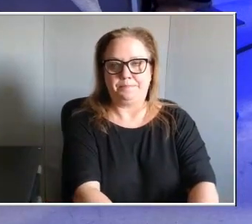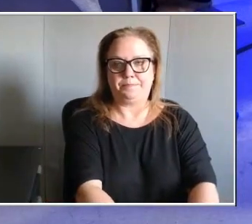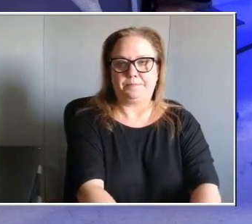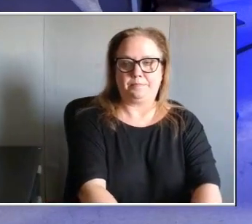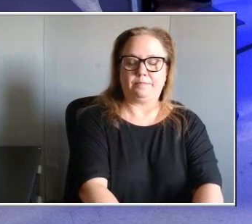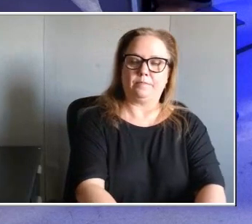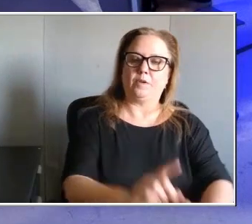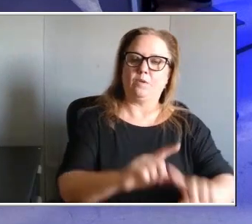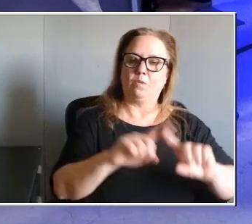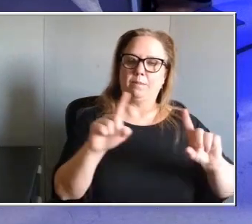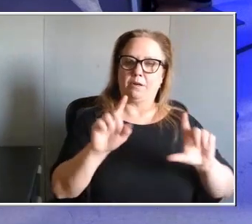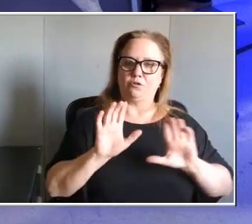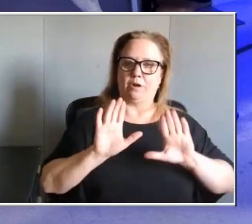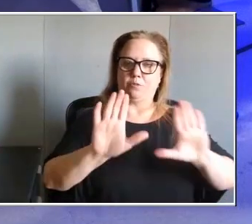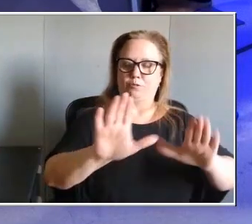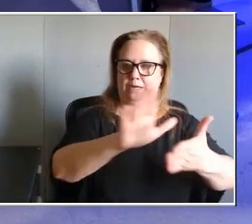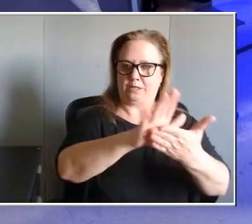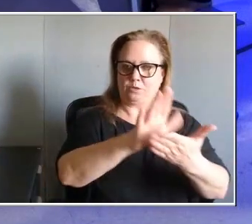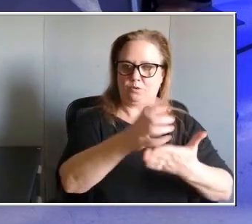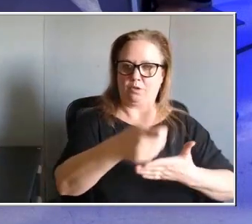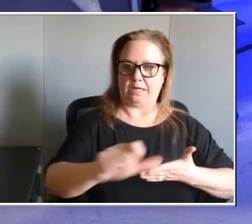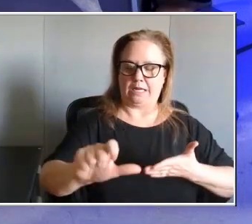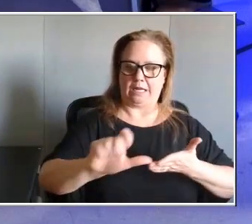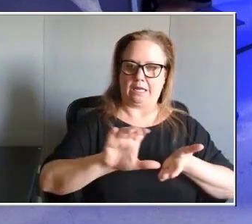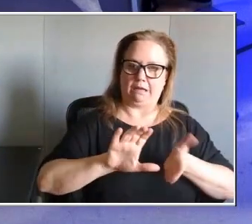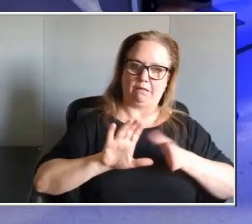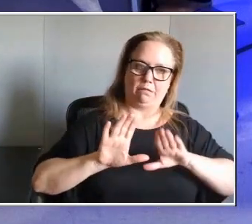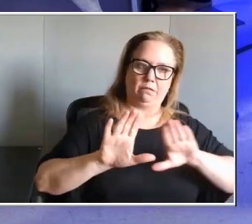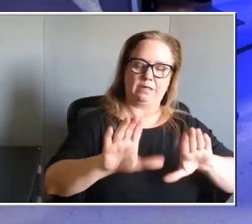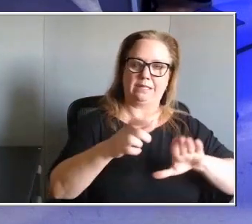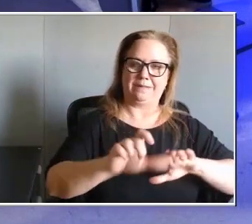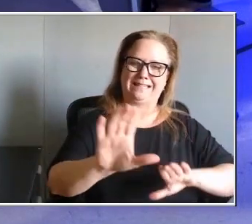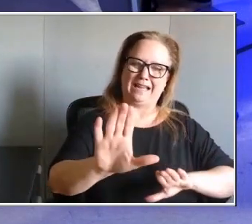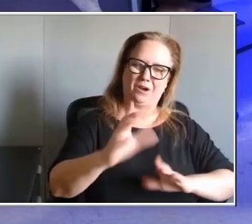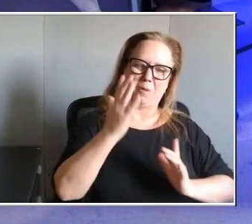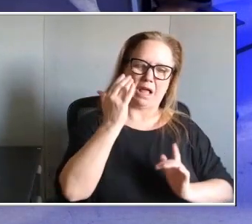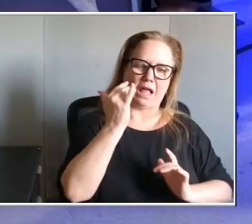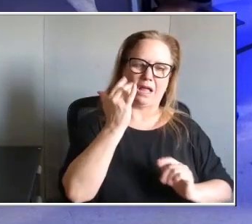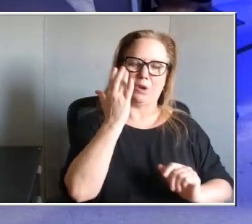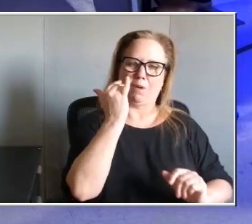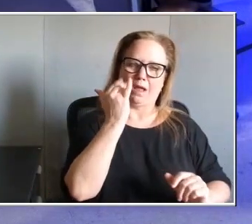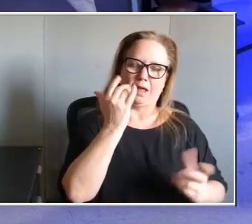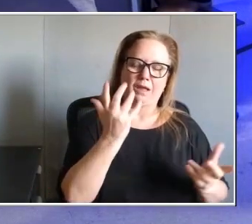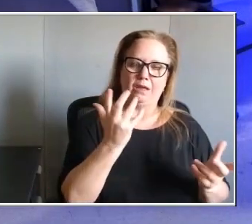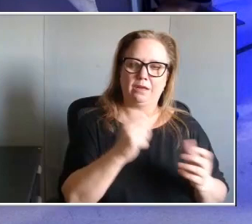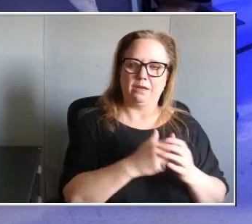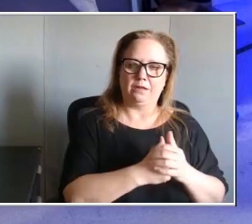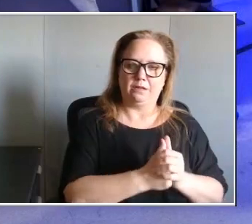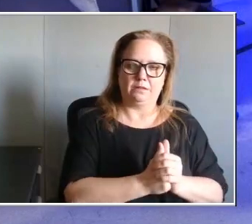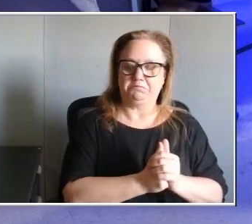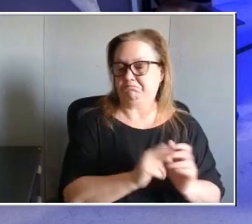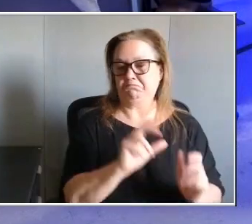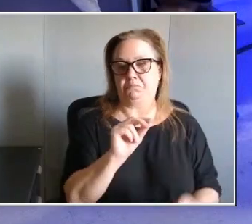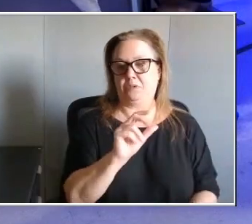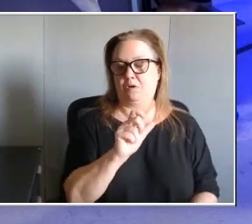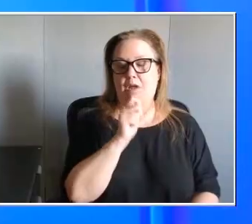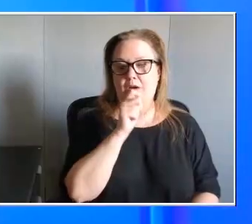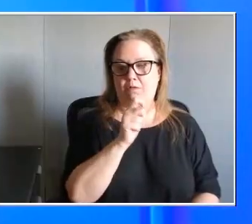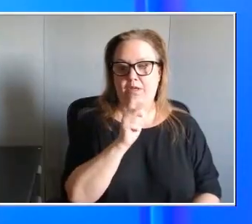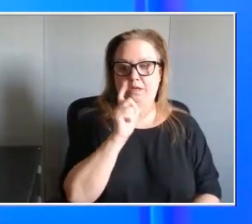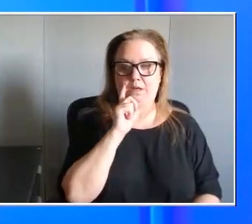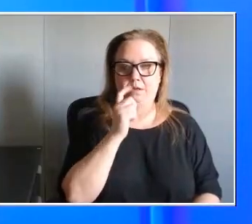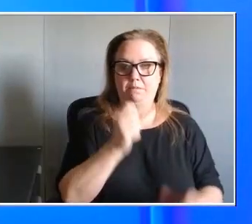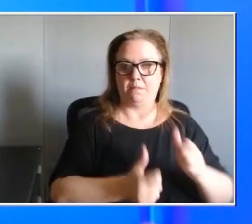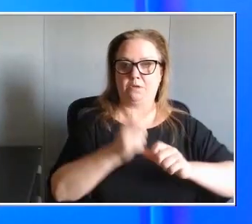about, did you have pushback from the school or any other? Did anybody say, what are you doing this? What? Not that I know of. Most people were